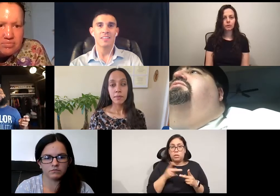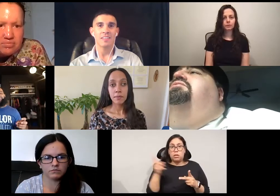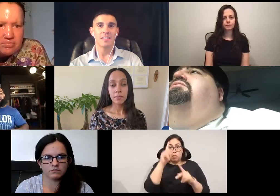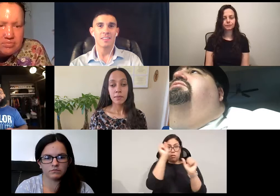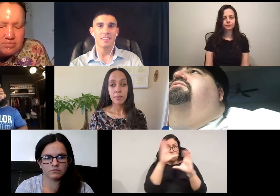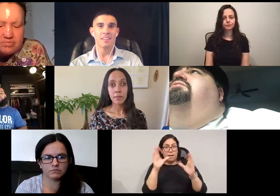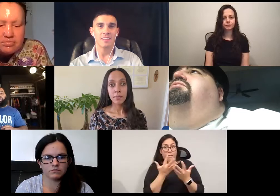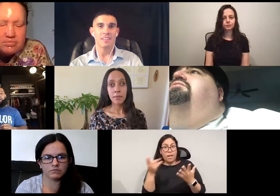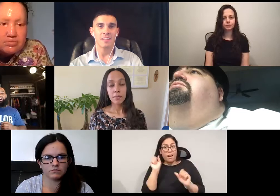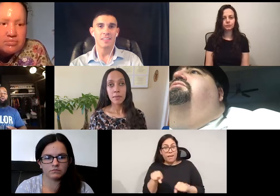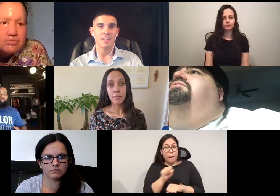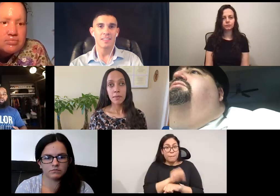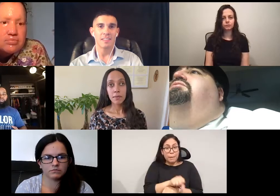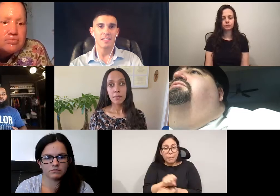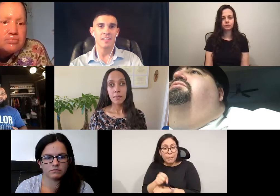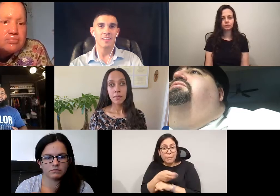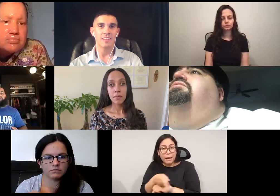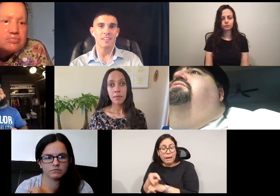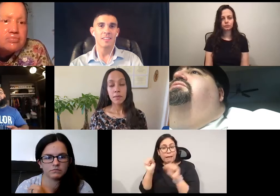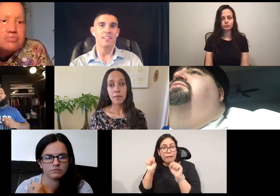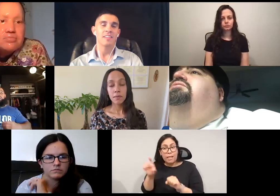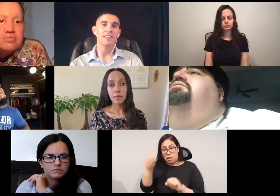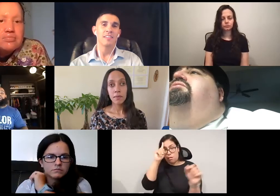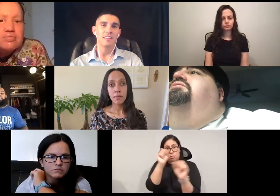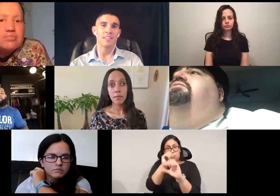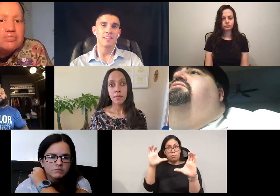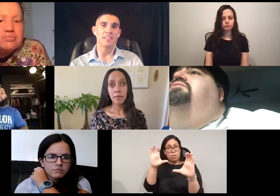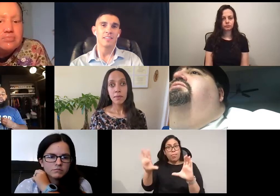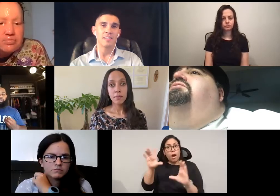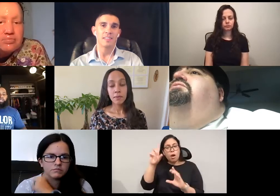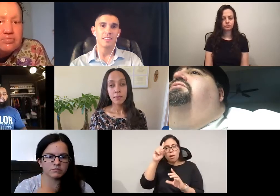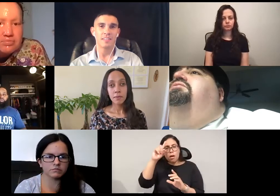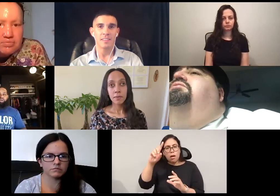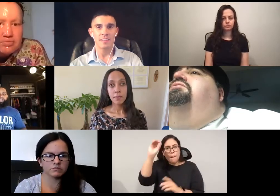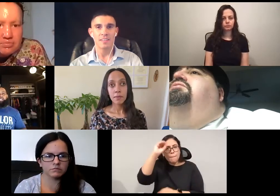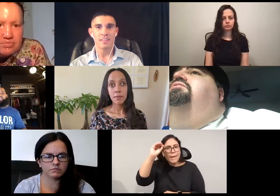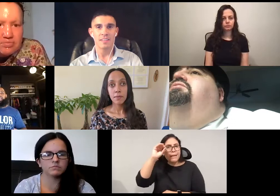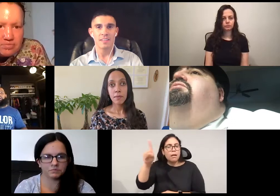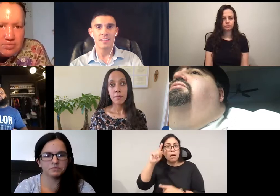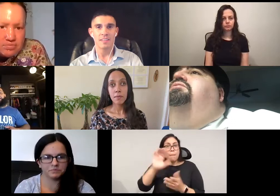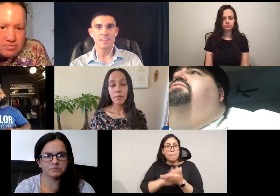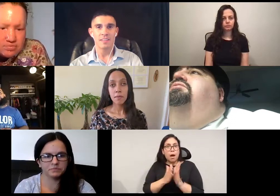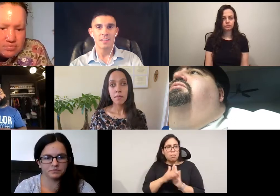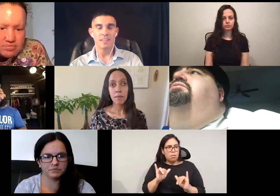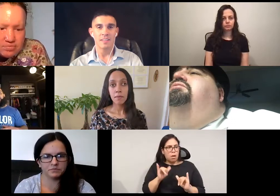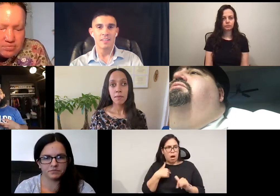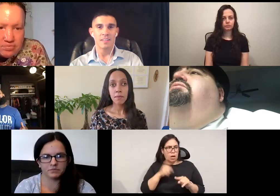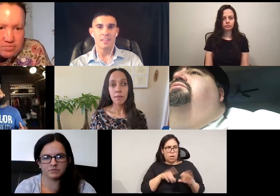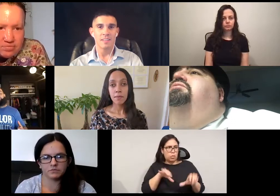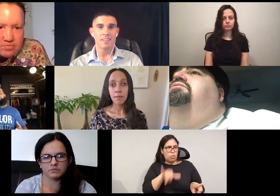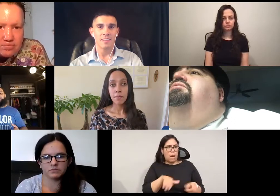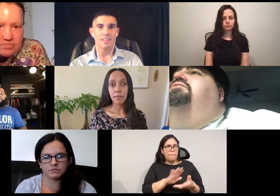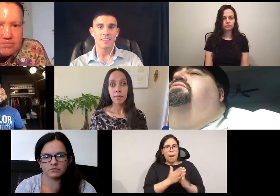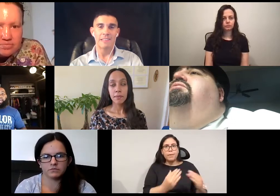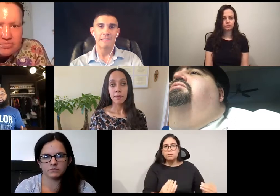sense, right, from their own points of views, their own opinions, it becomes inspiration to them. And I think that